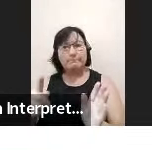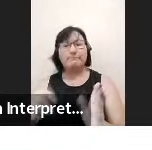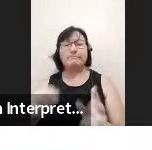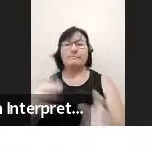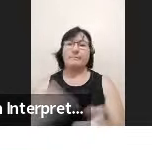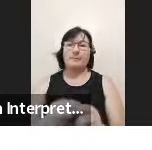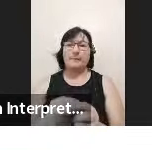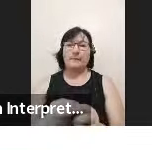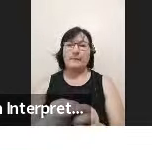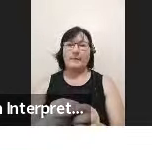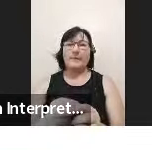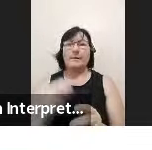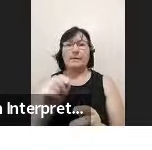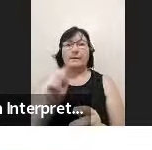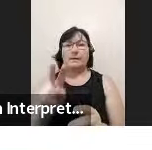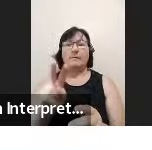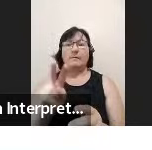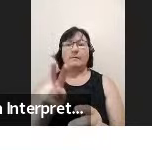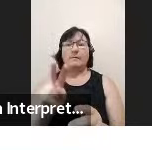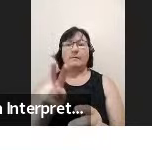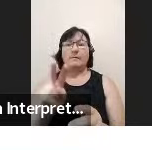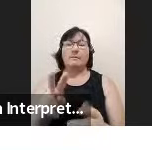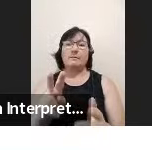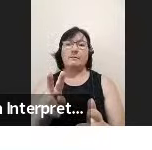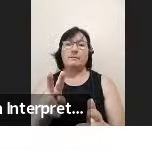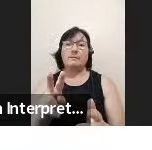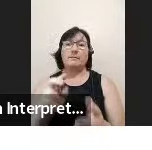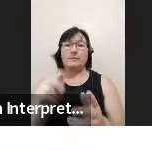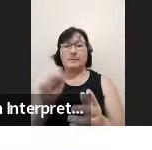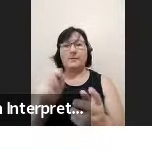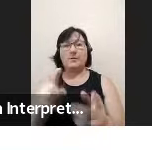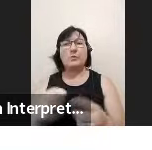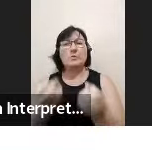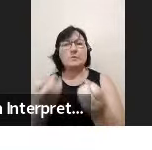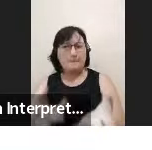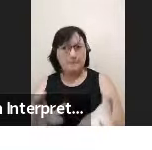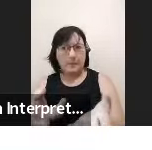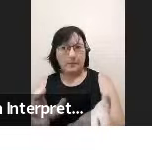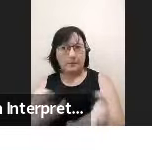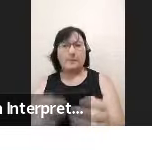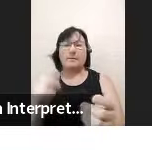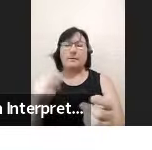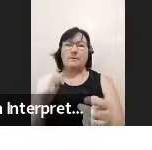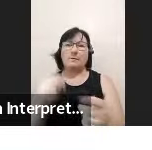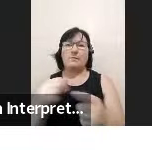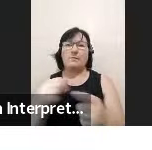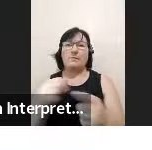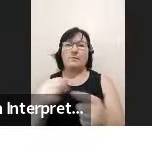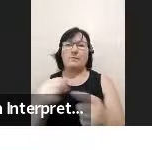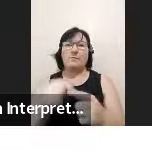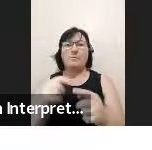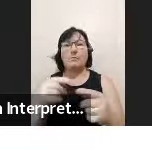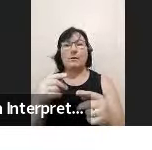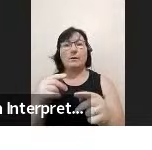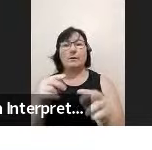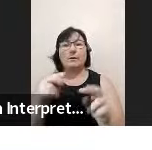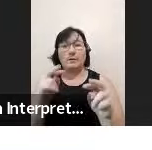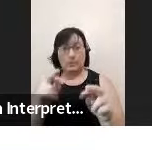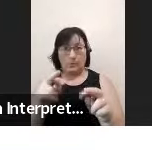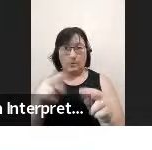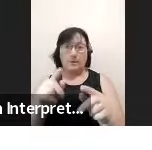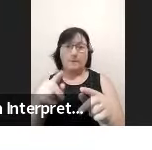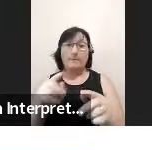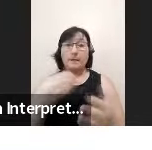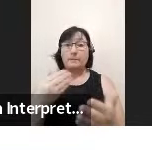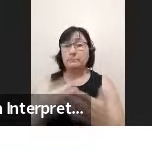Then we take the outcome of that and we add the competency assessment, as I've indicated, that at least you must